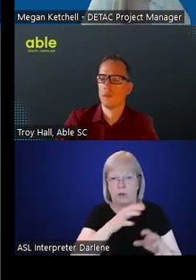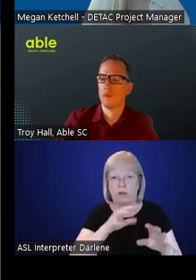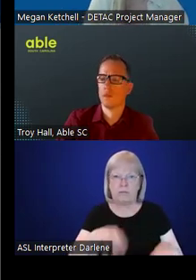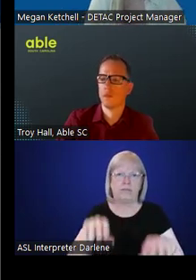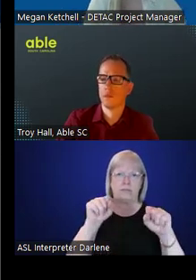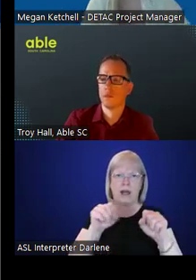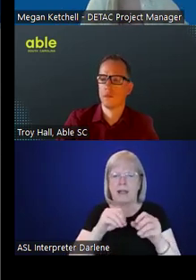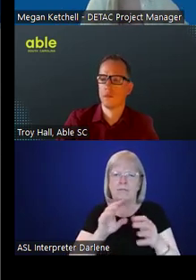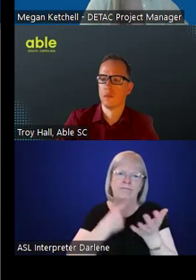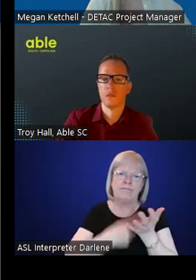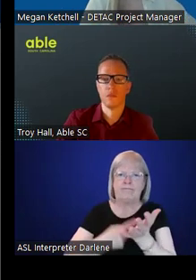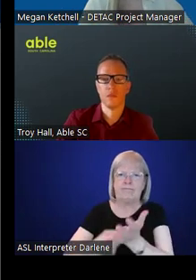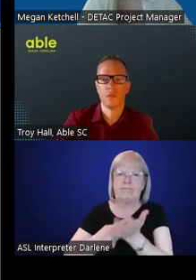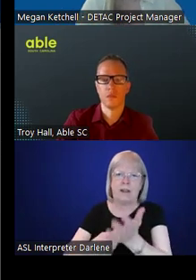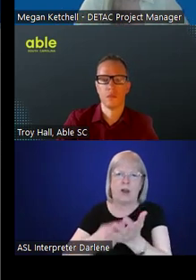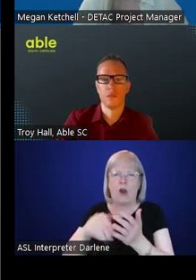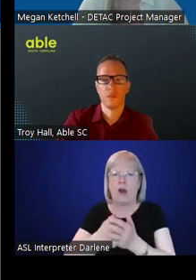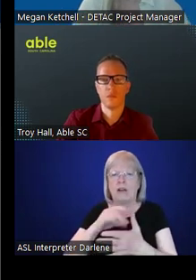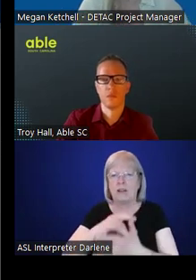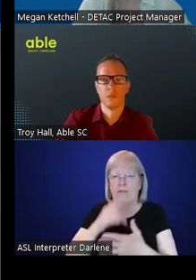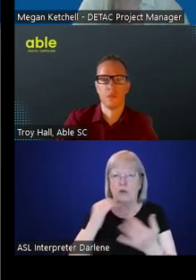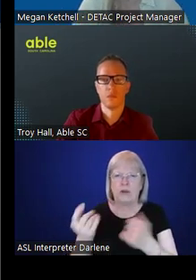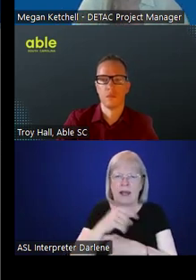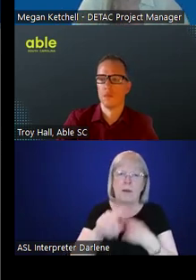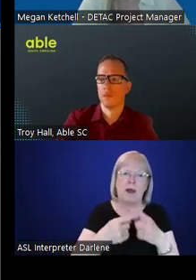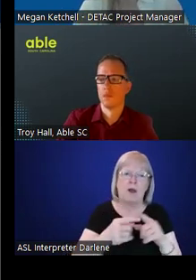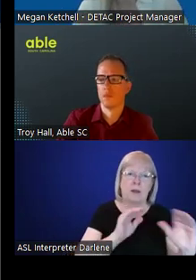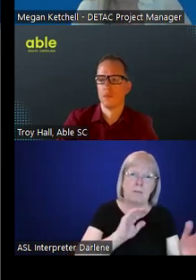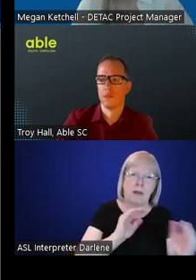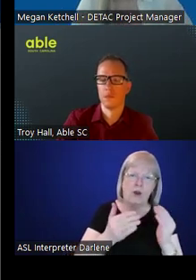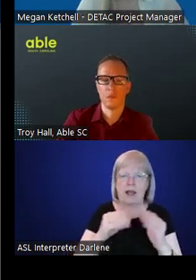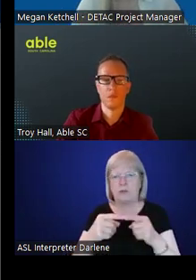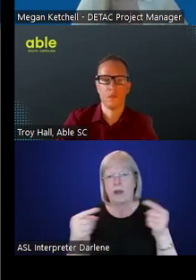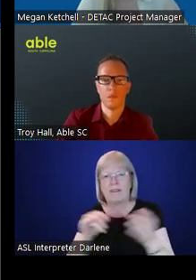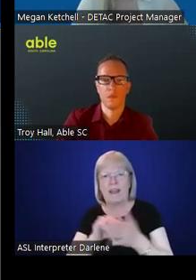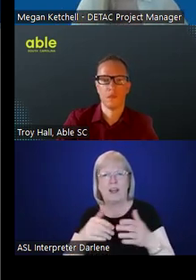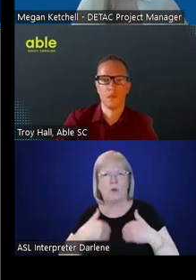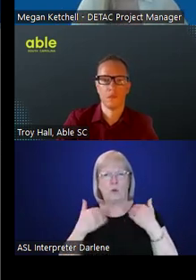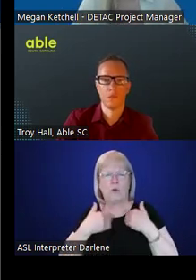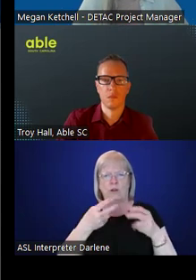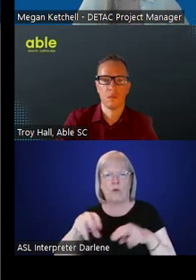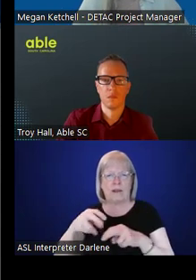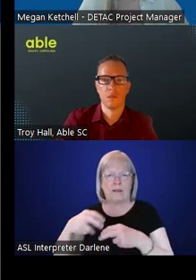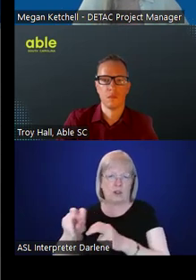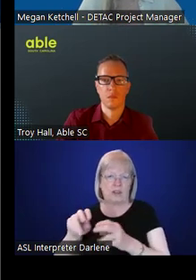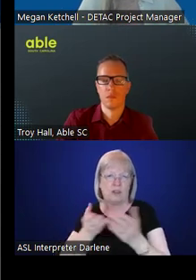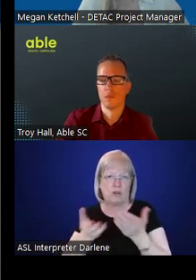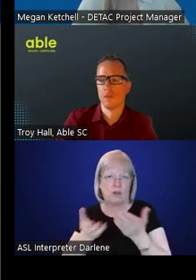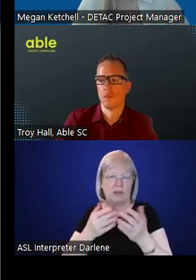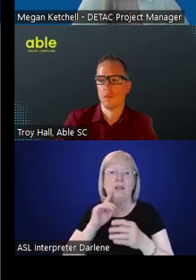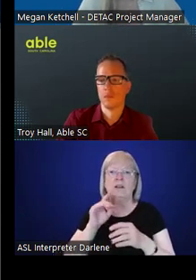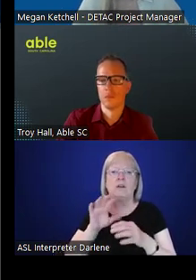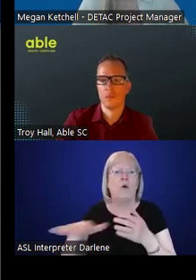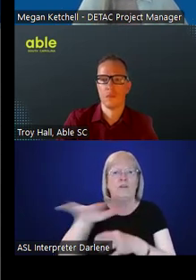the content for today around comparing and contrasting youth transition services across publicly funded